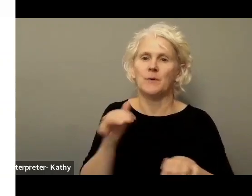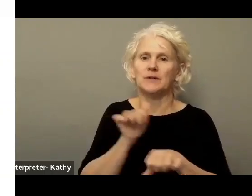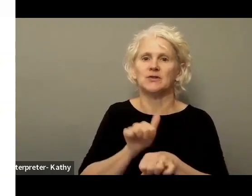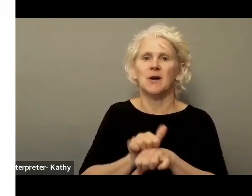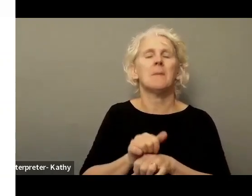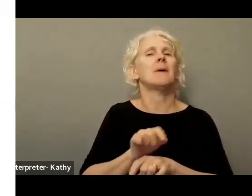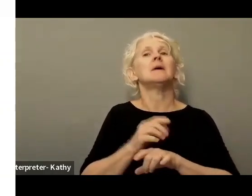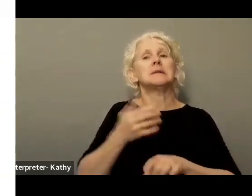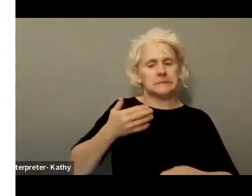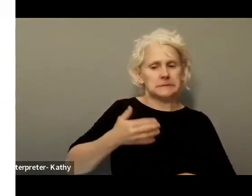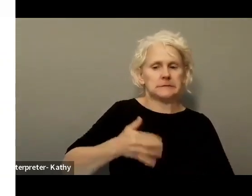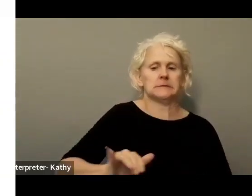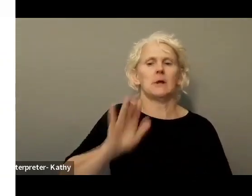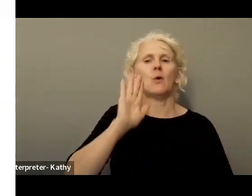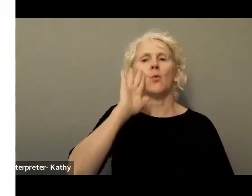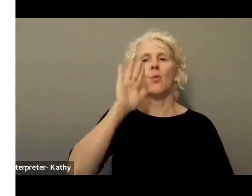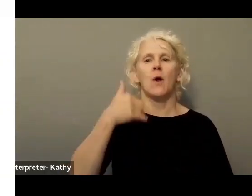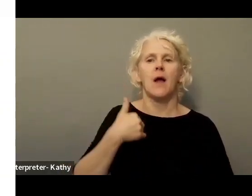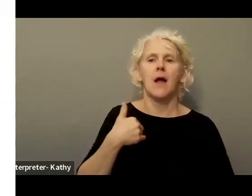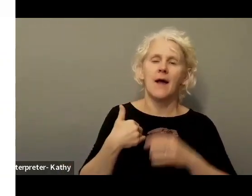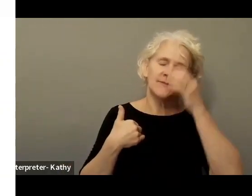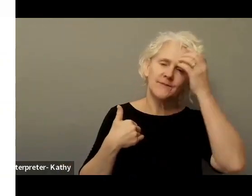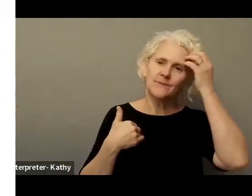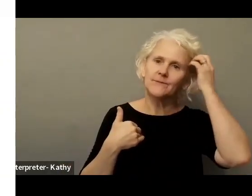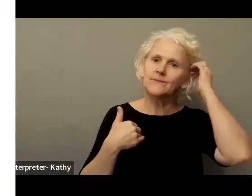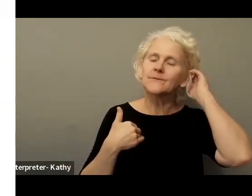still be over